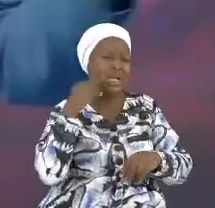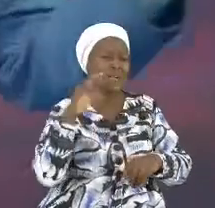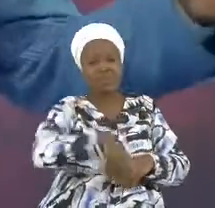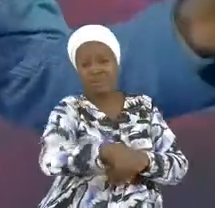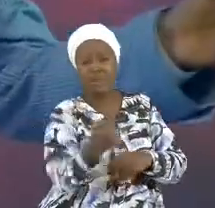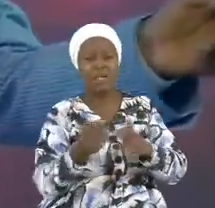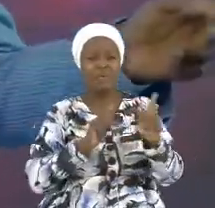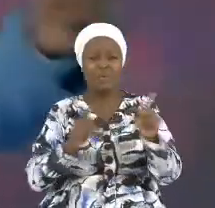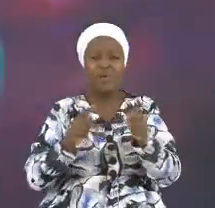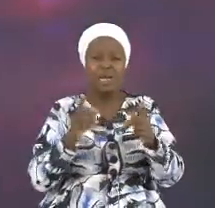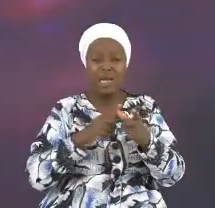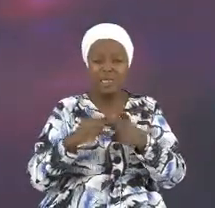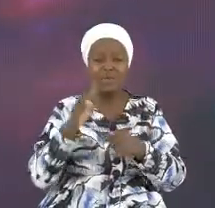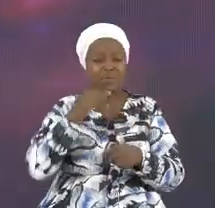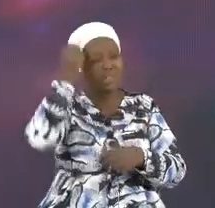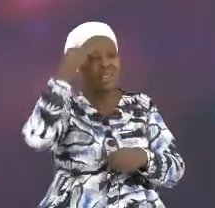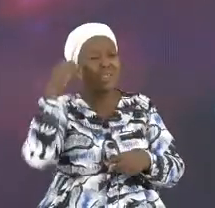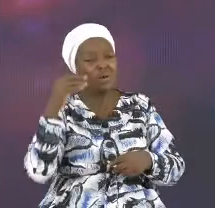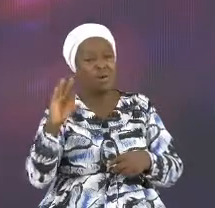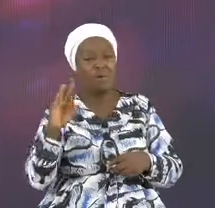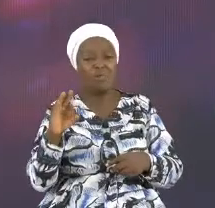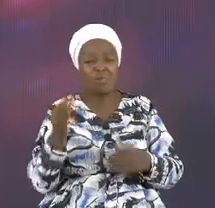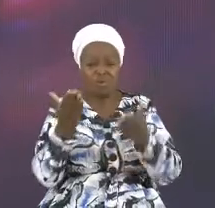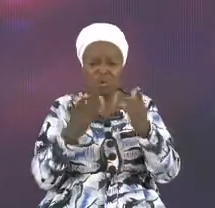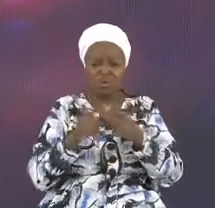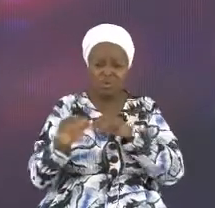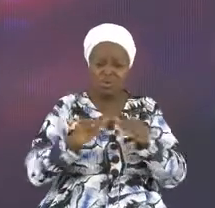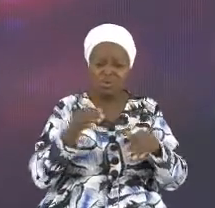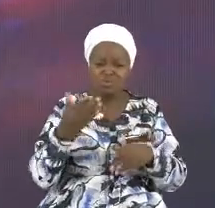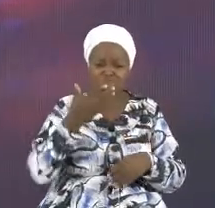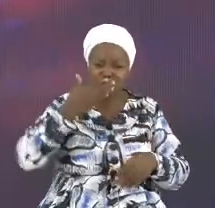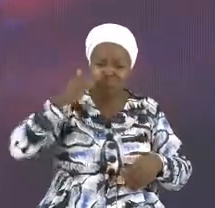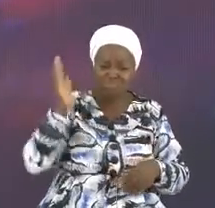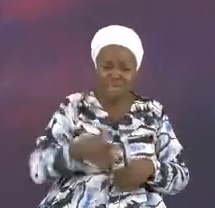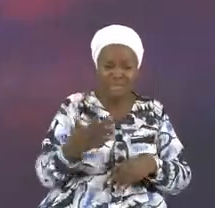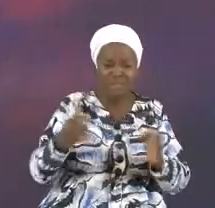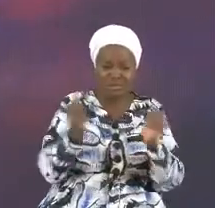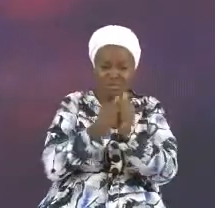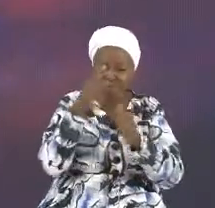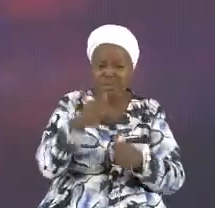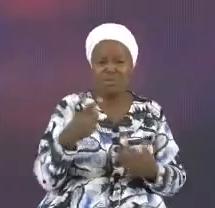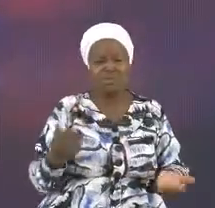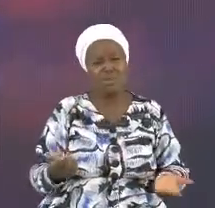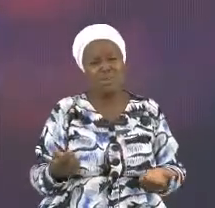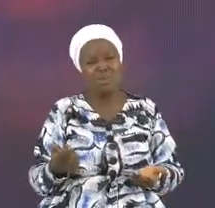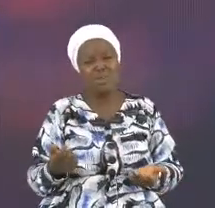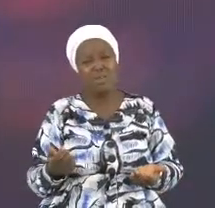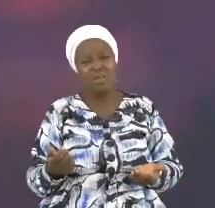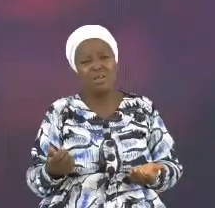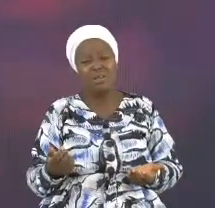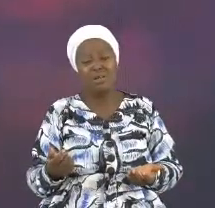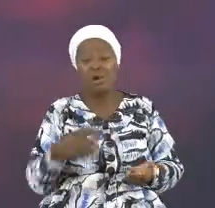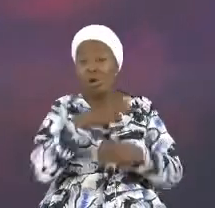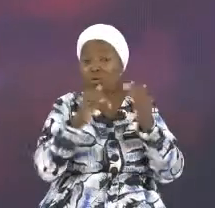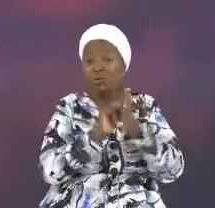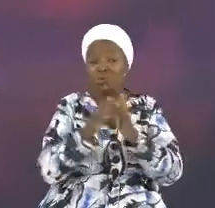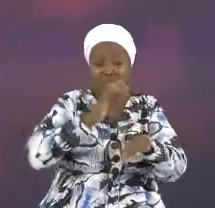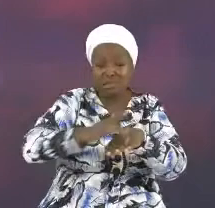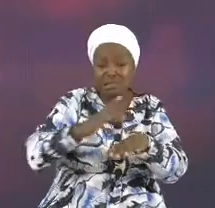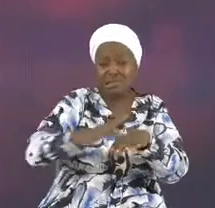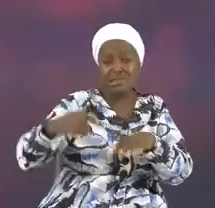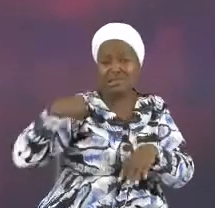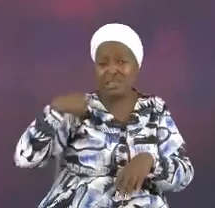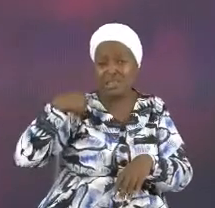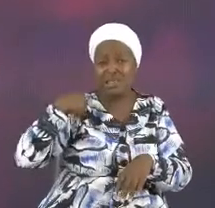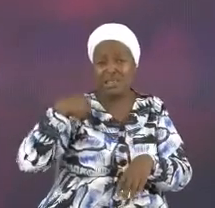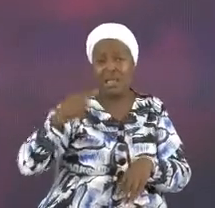be thinking of wanting to do some bad things with you. The dresses I used to wear, I